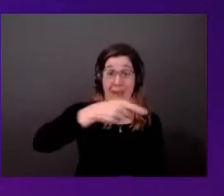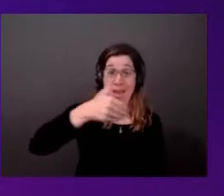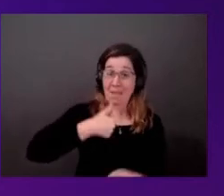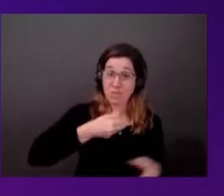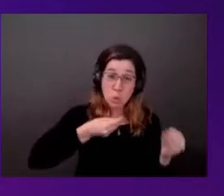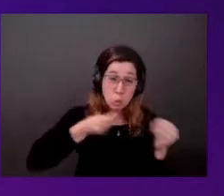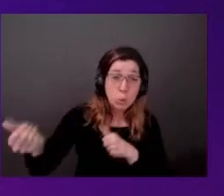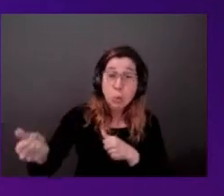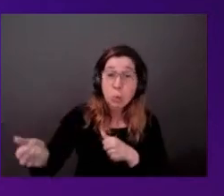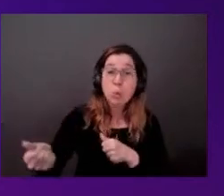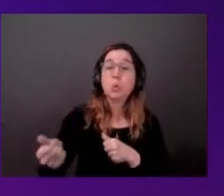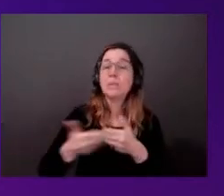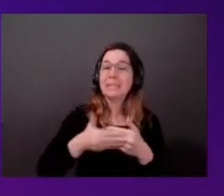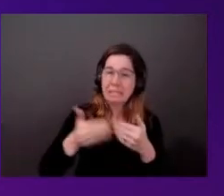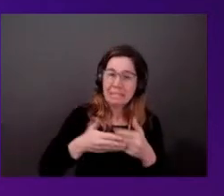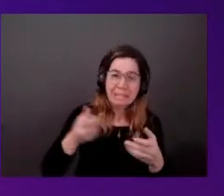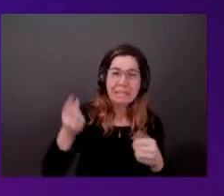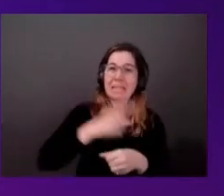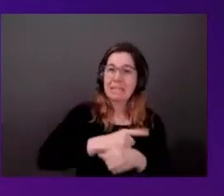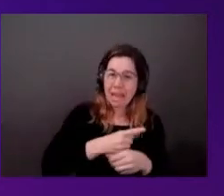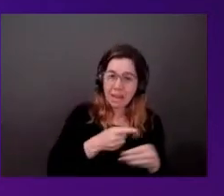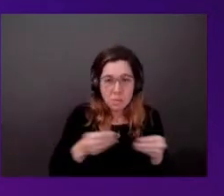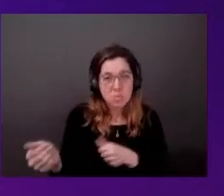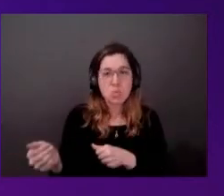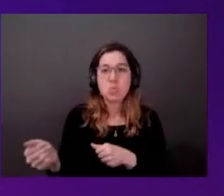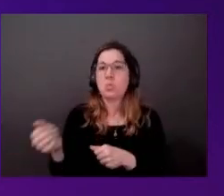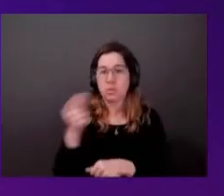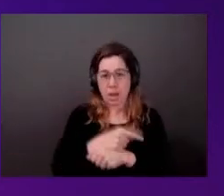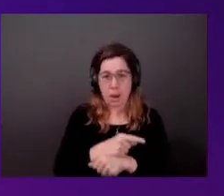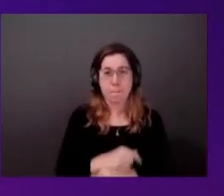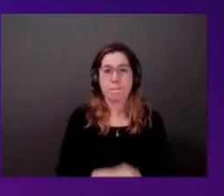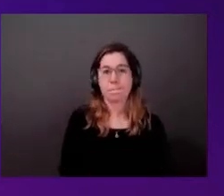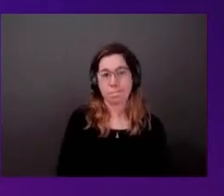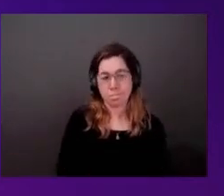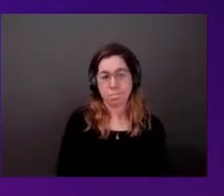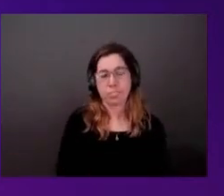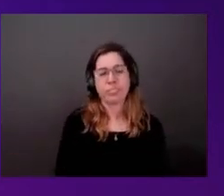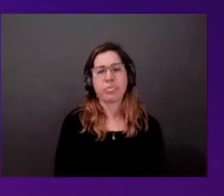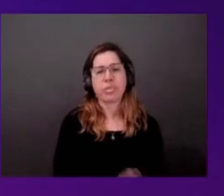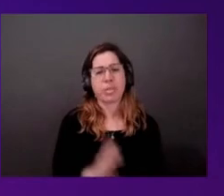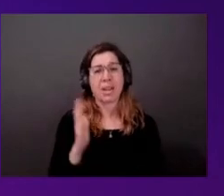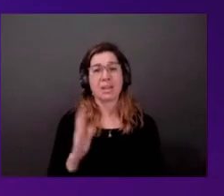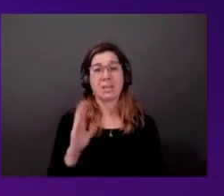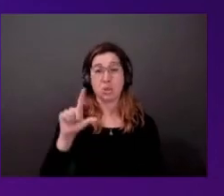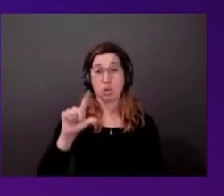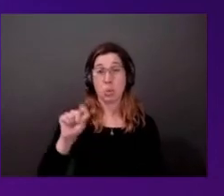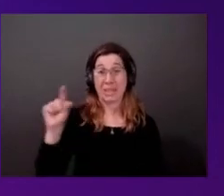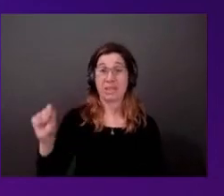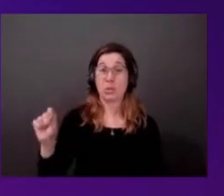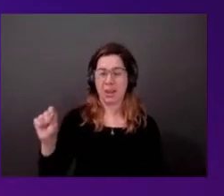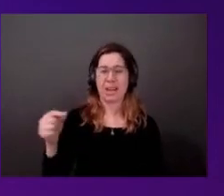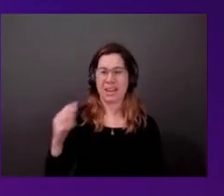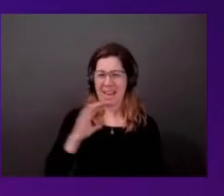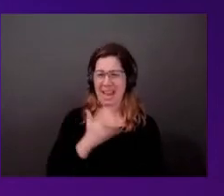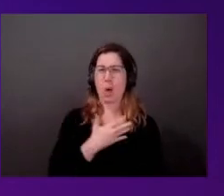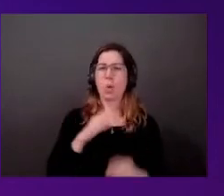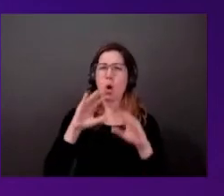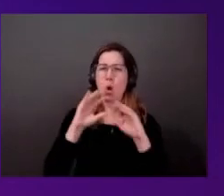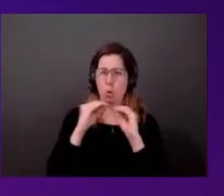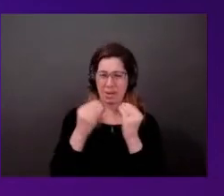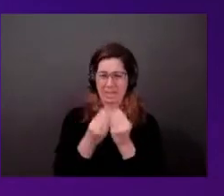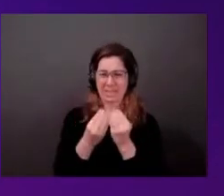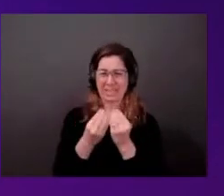fulfilling. In 2020, we had a key realignment of our organization, which we call Smart